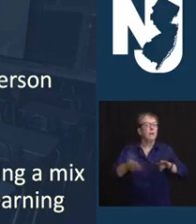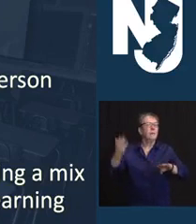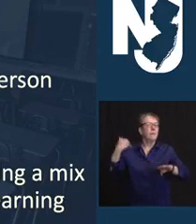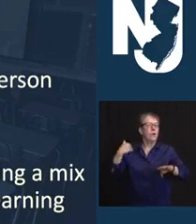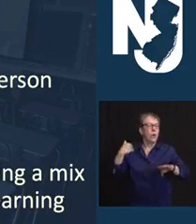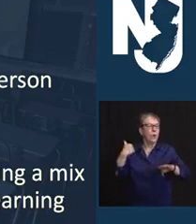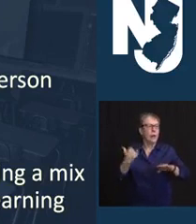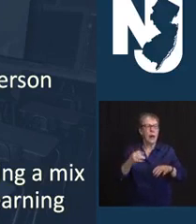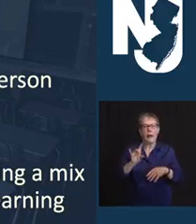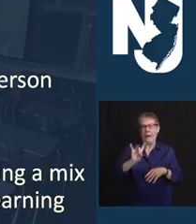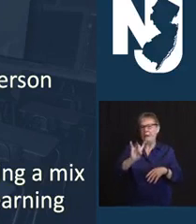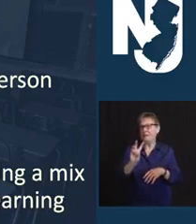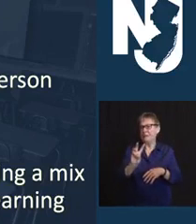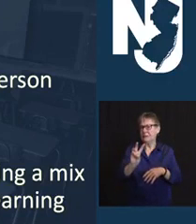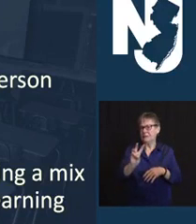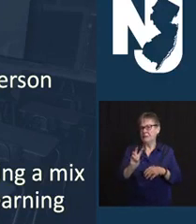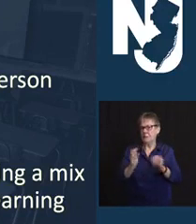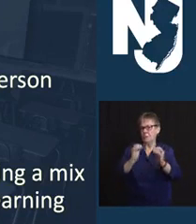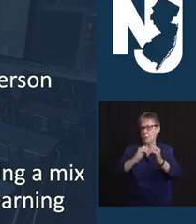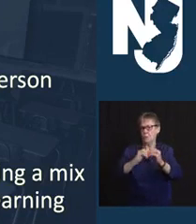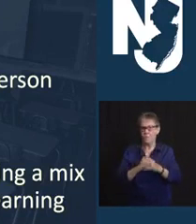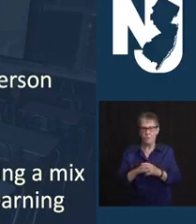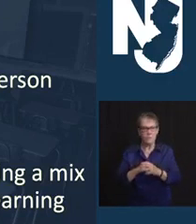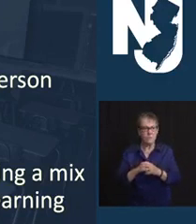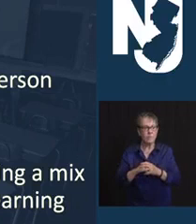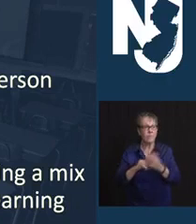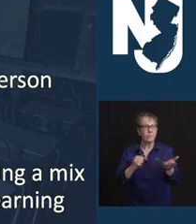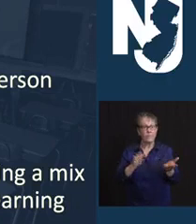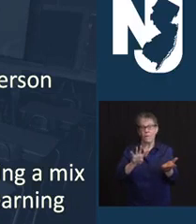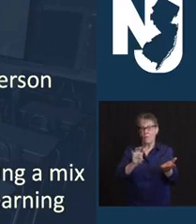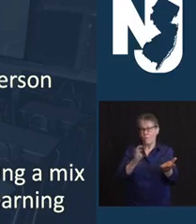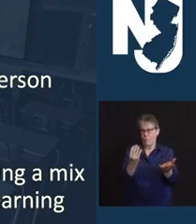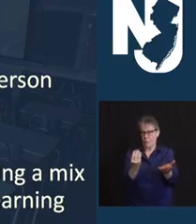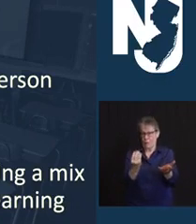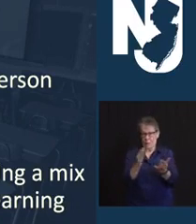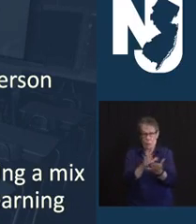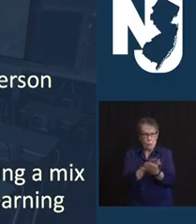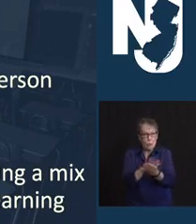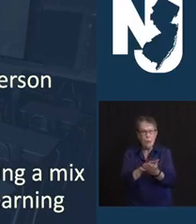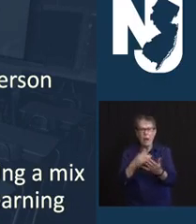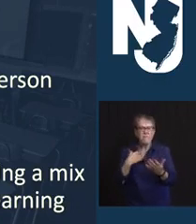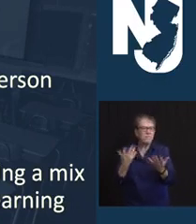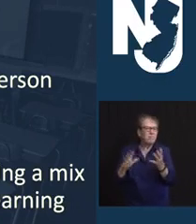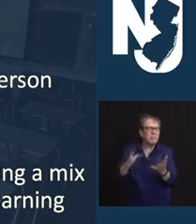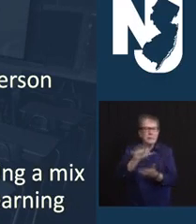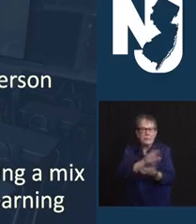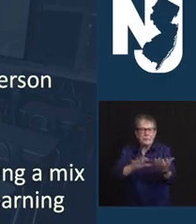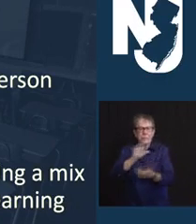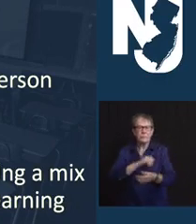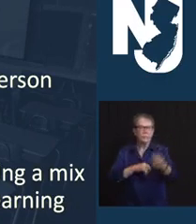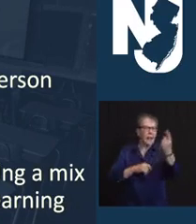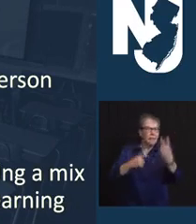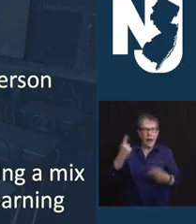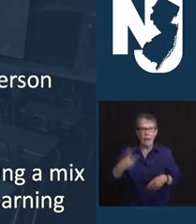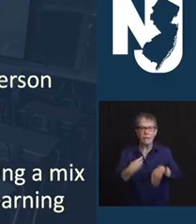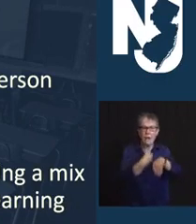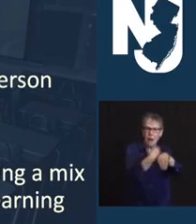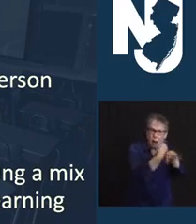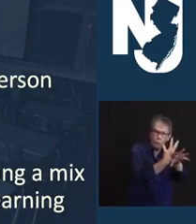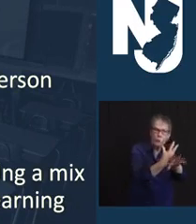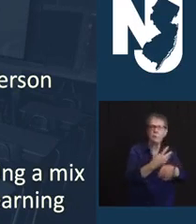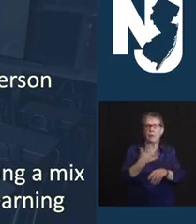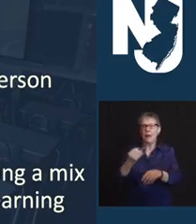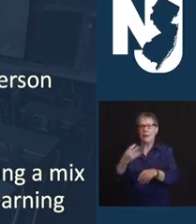3 weeks ago. 414 schools or districts are offering a hybrid of in-person and remote